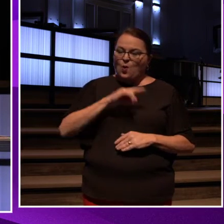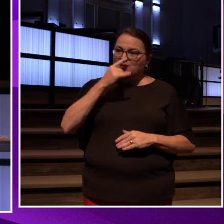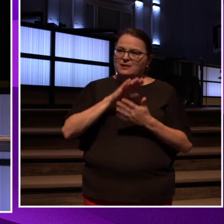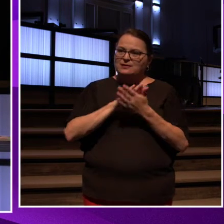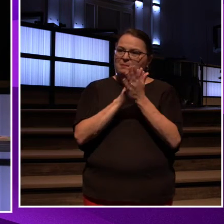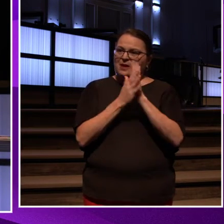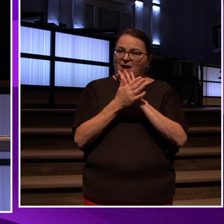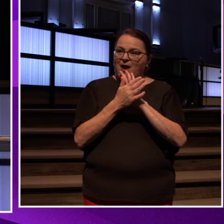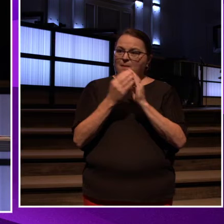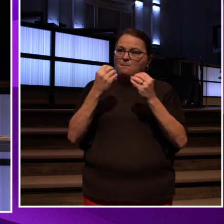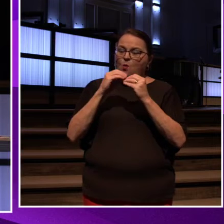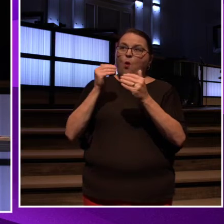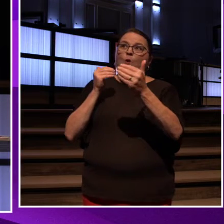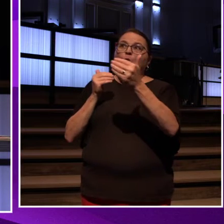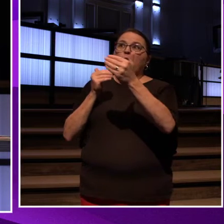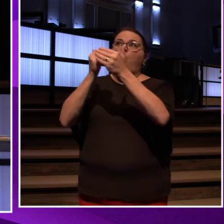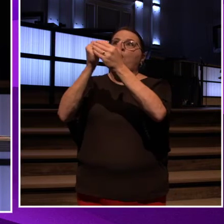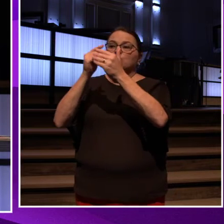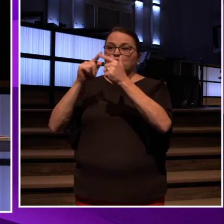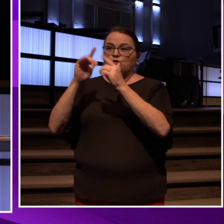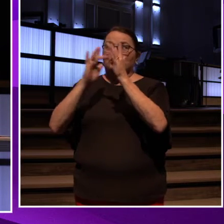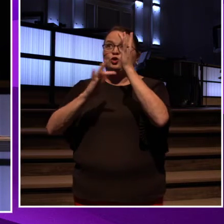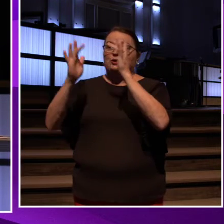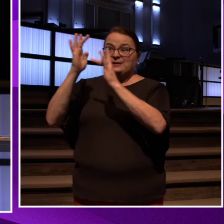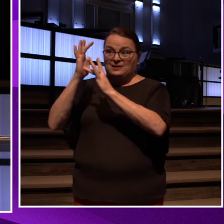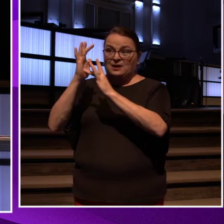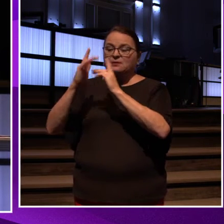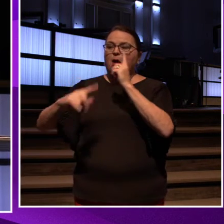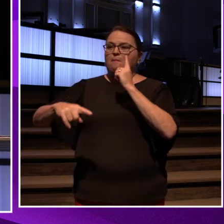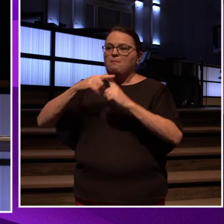Jesus, and it drew them closer to one another.